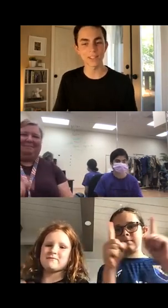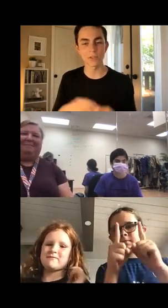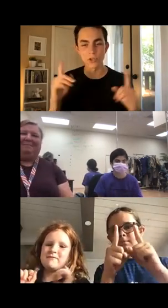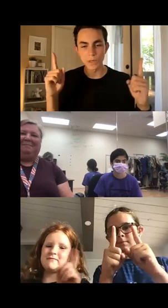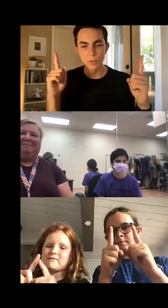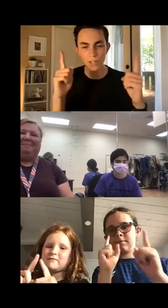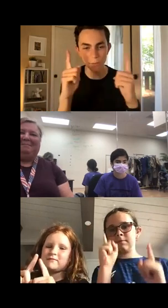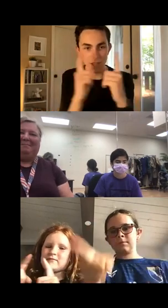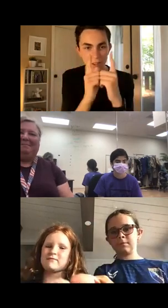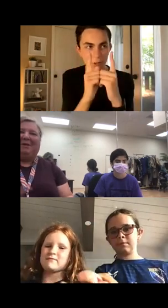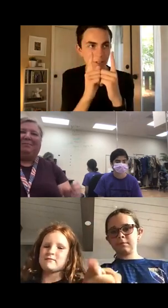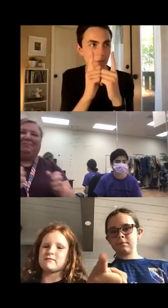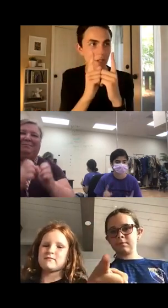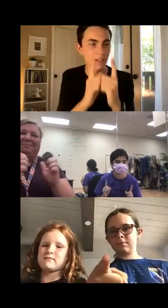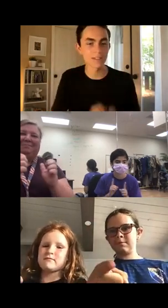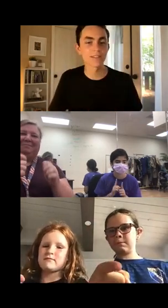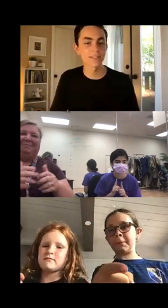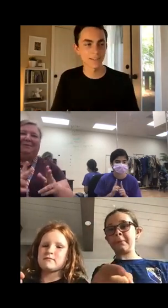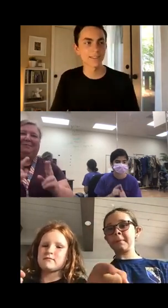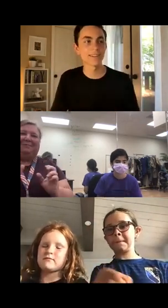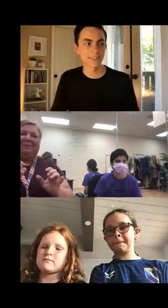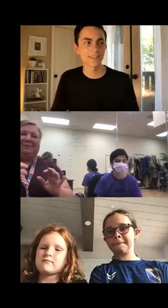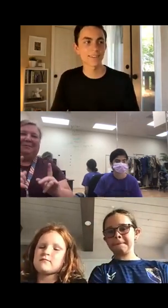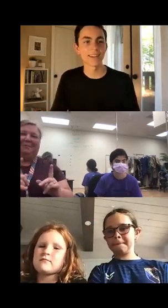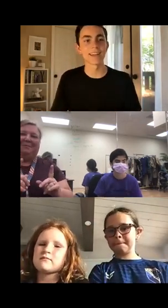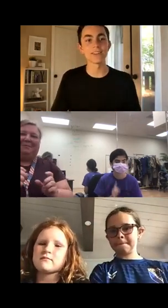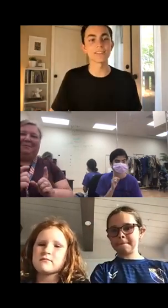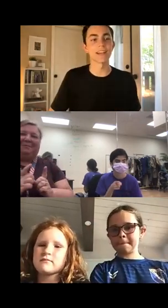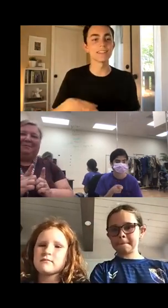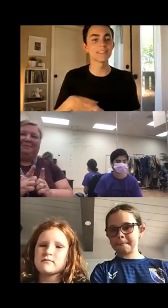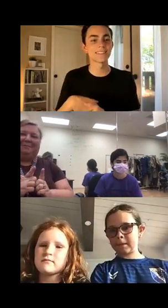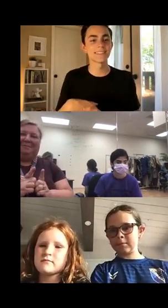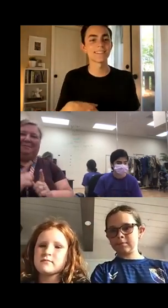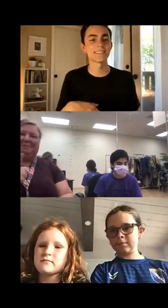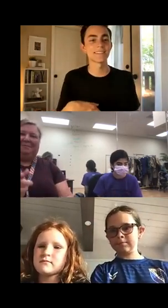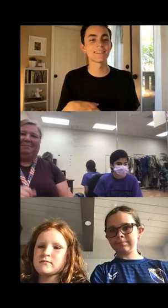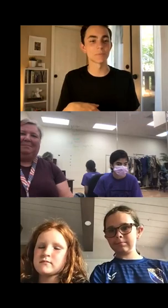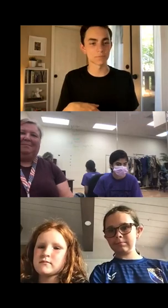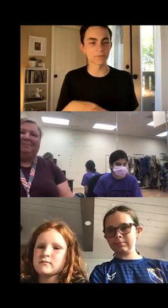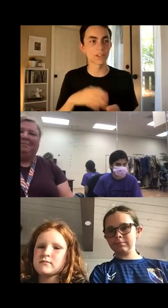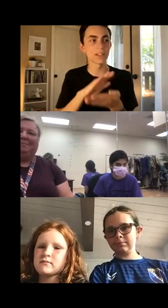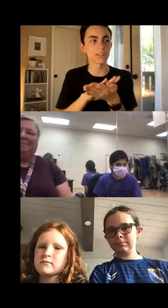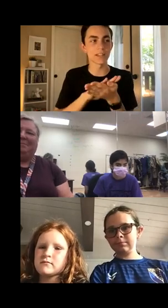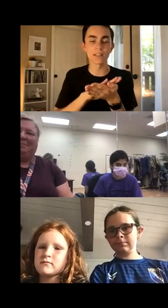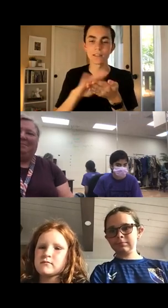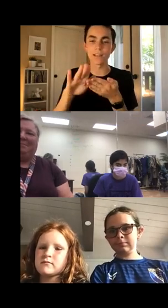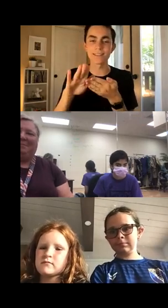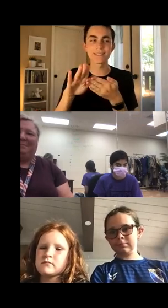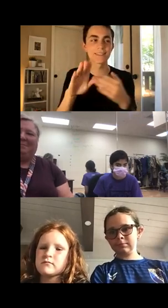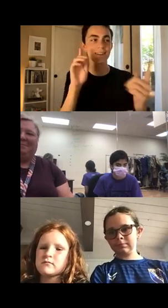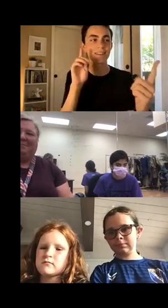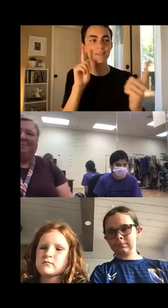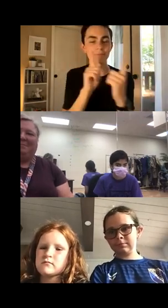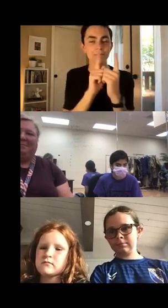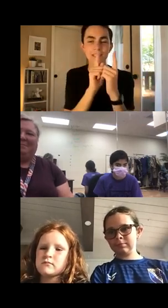Good. It's like those two people that come together, right? They meet and I'll sign. Good. And I'll sign